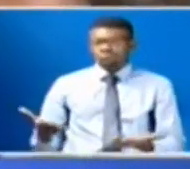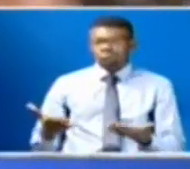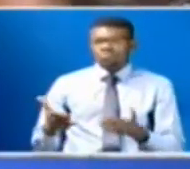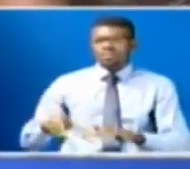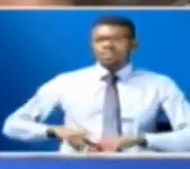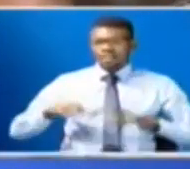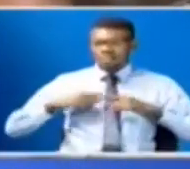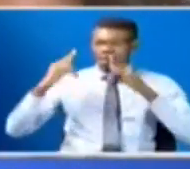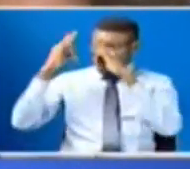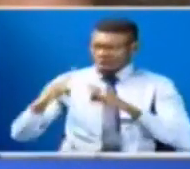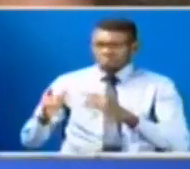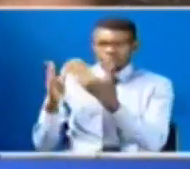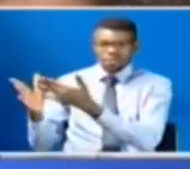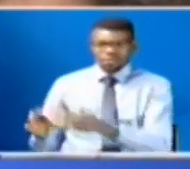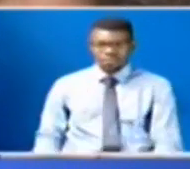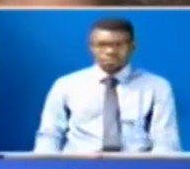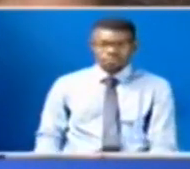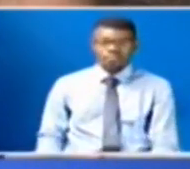of